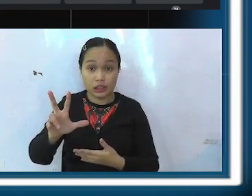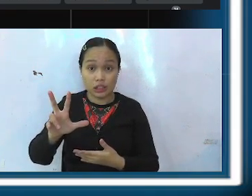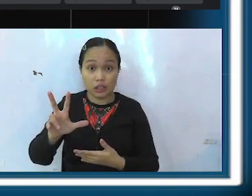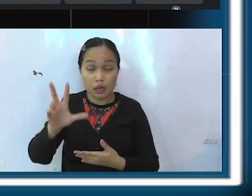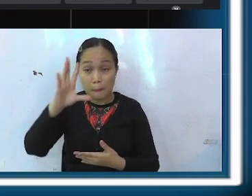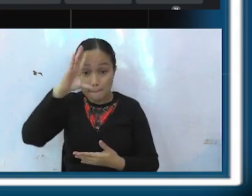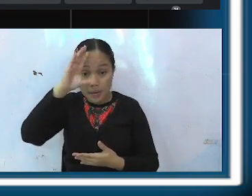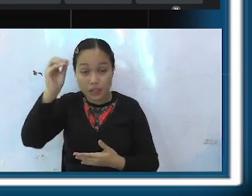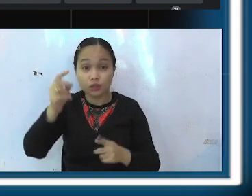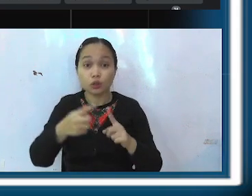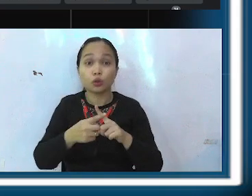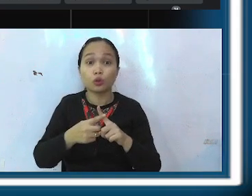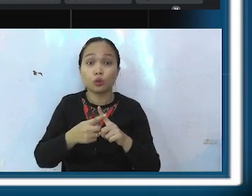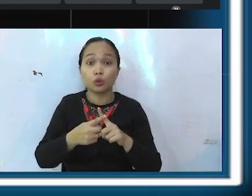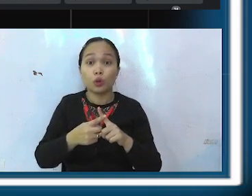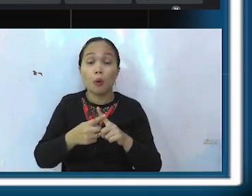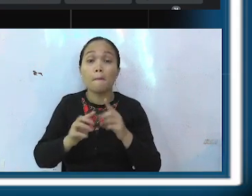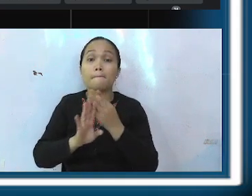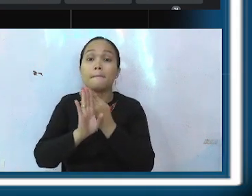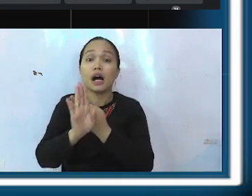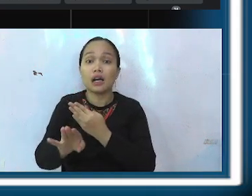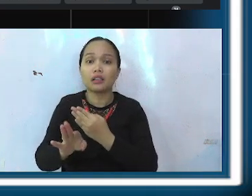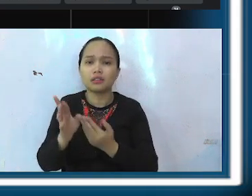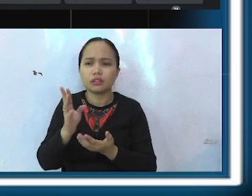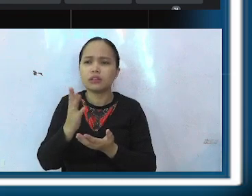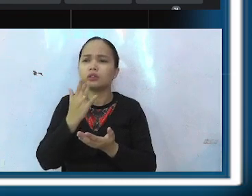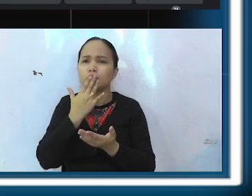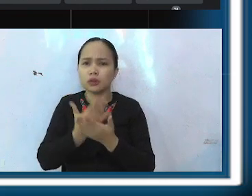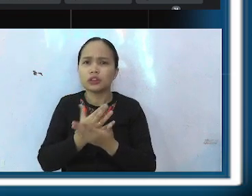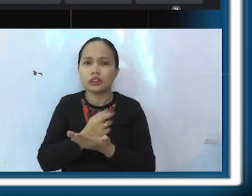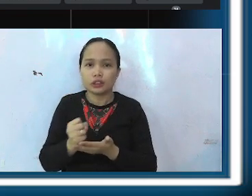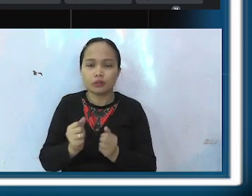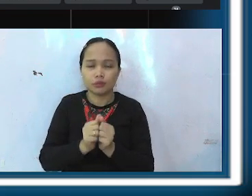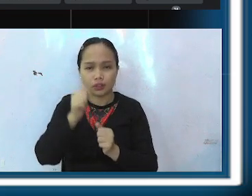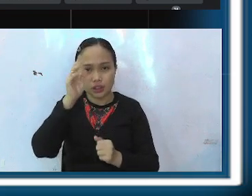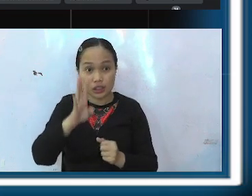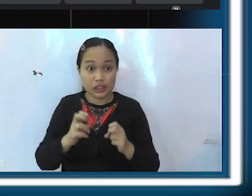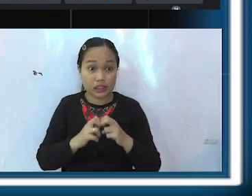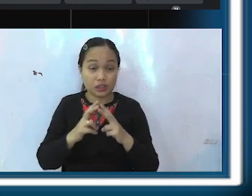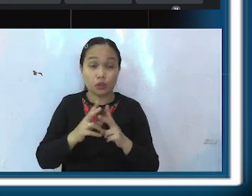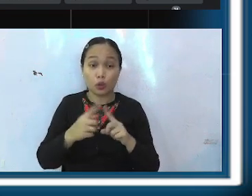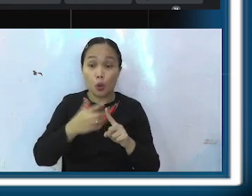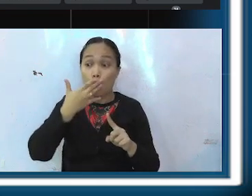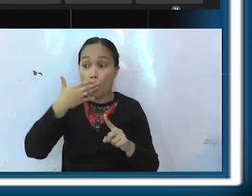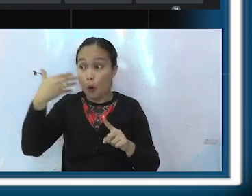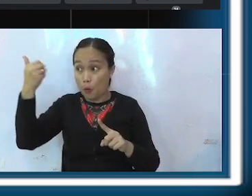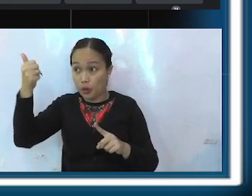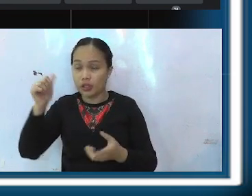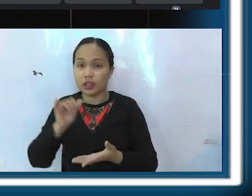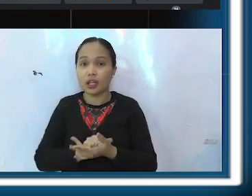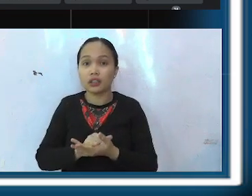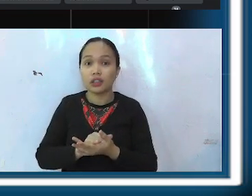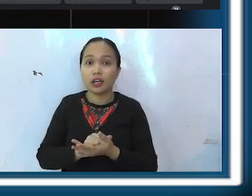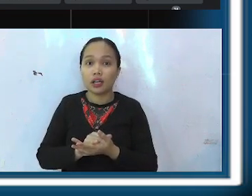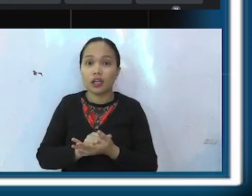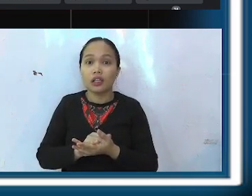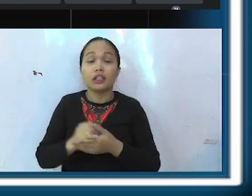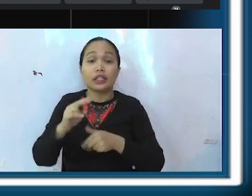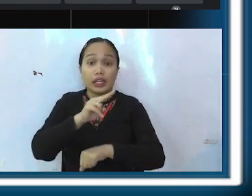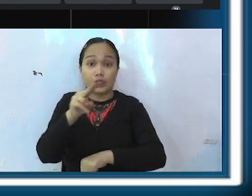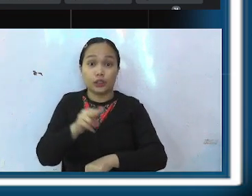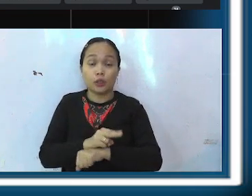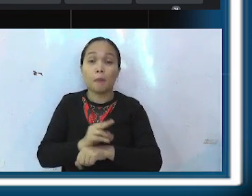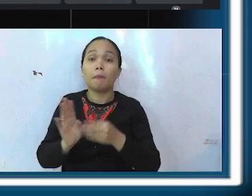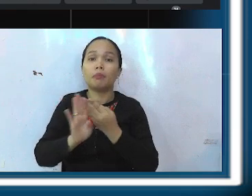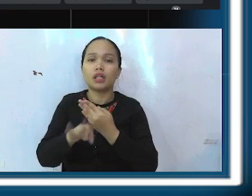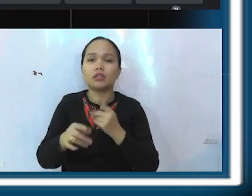Yeah. Even the Babylonian nation. To win that nation back to God, where they started preaching